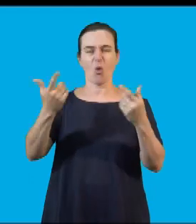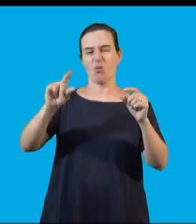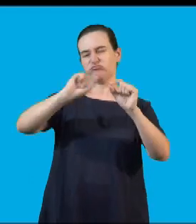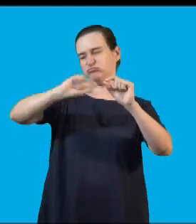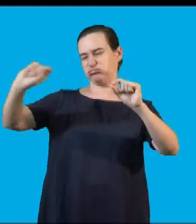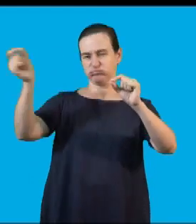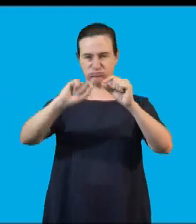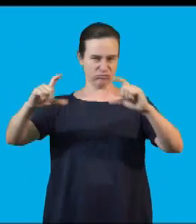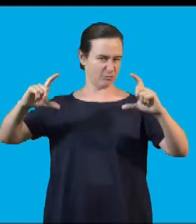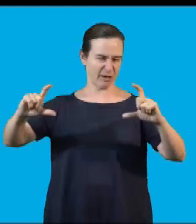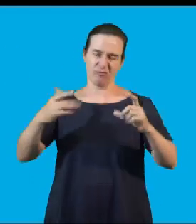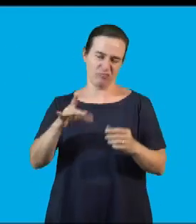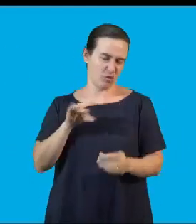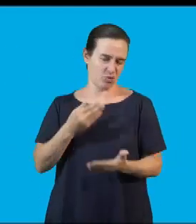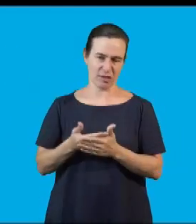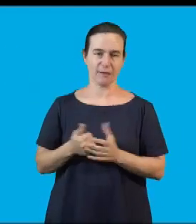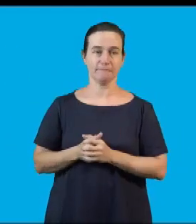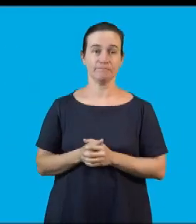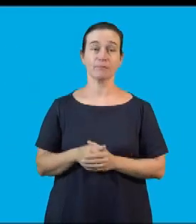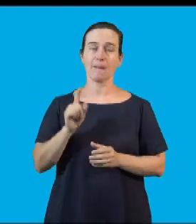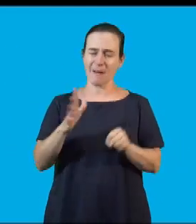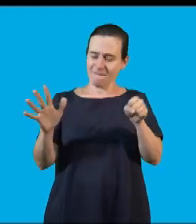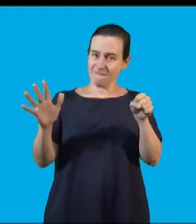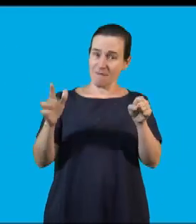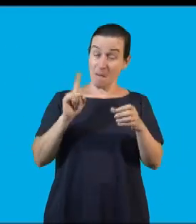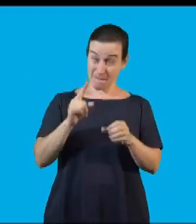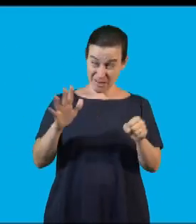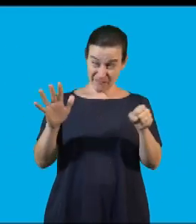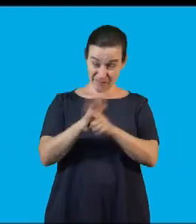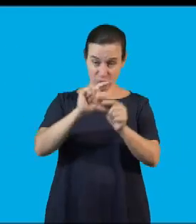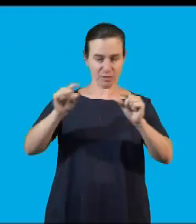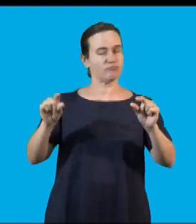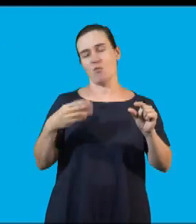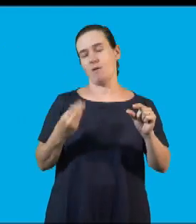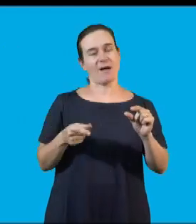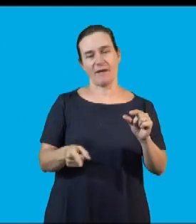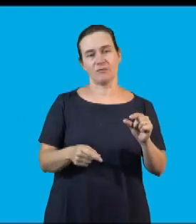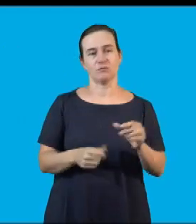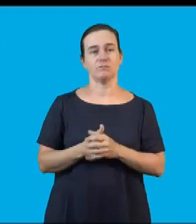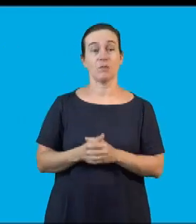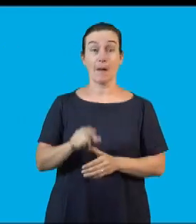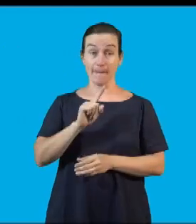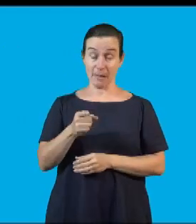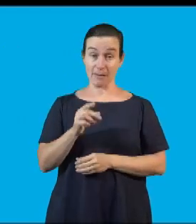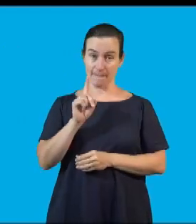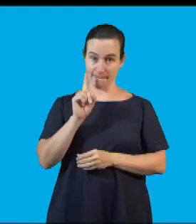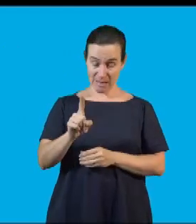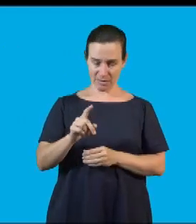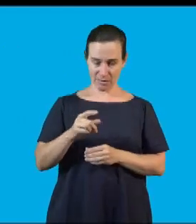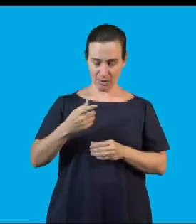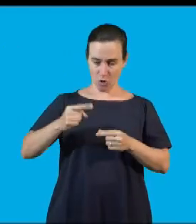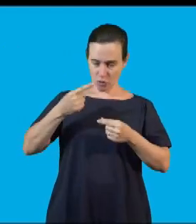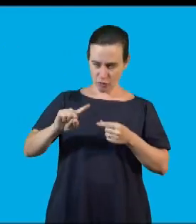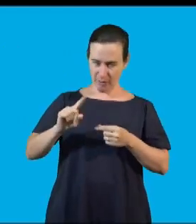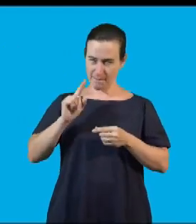form, whichever you choose. Complete sentences are not necessary. Directions must always be in the